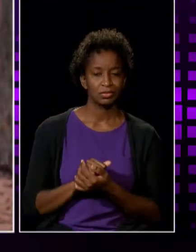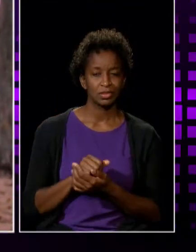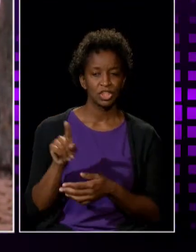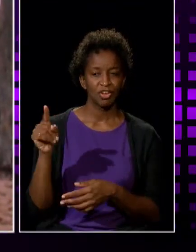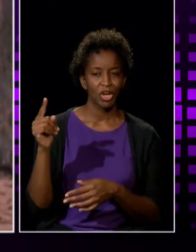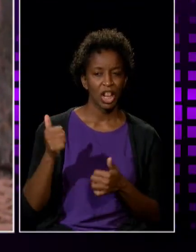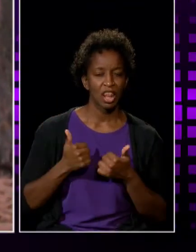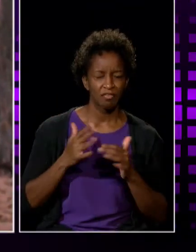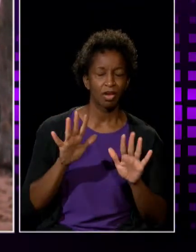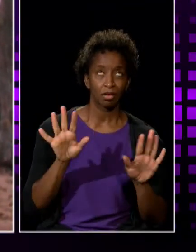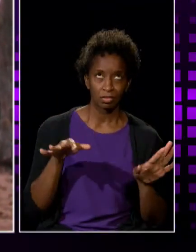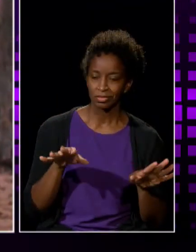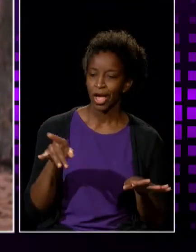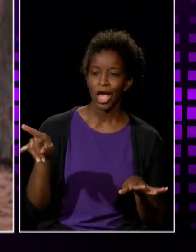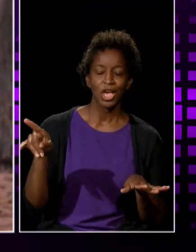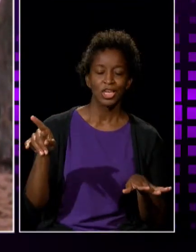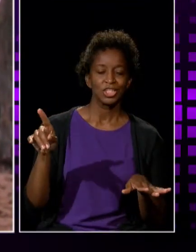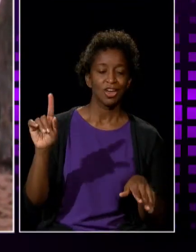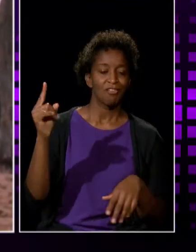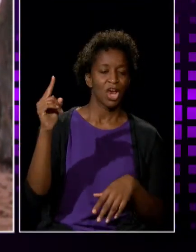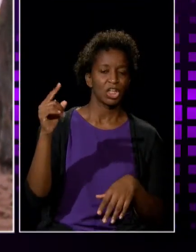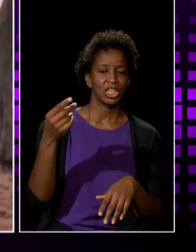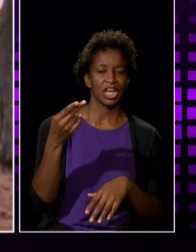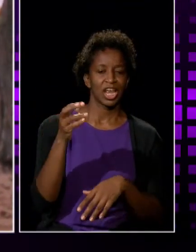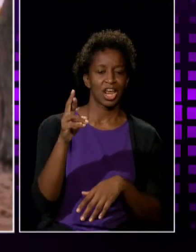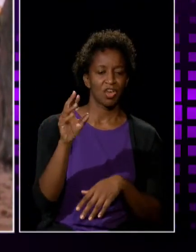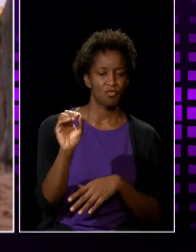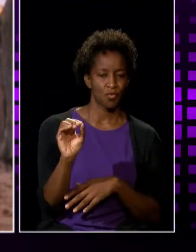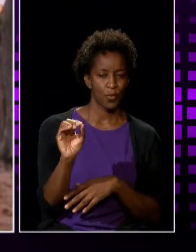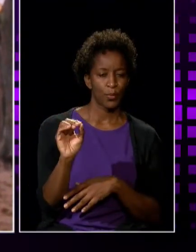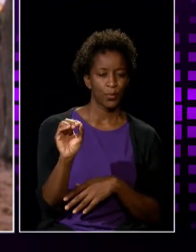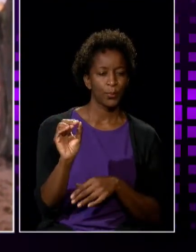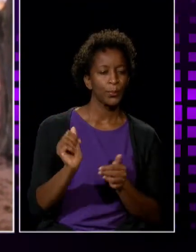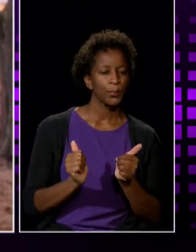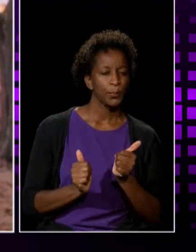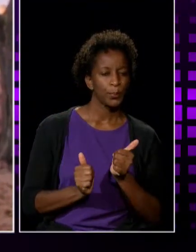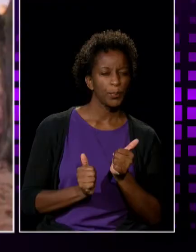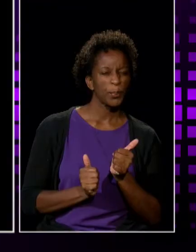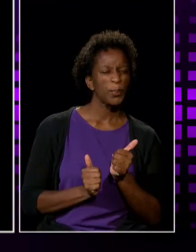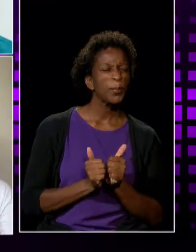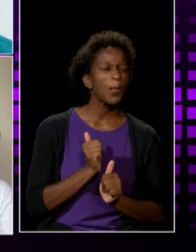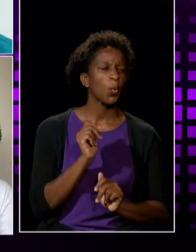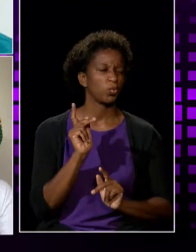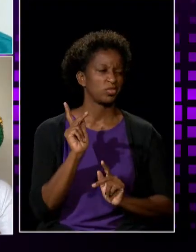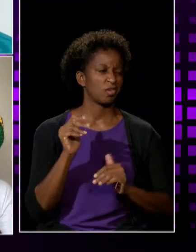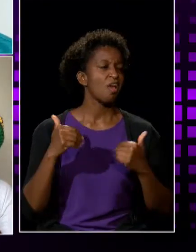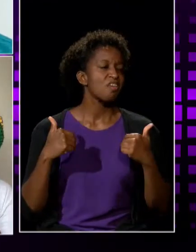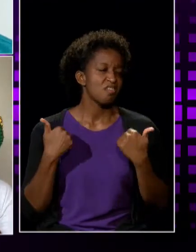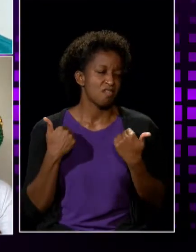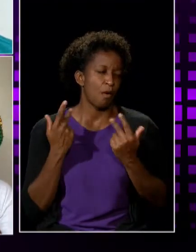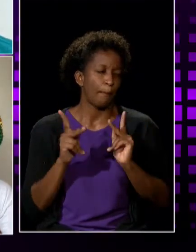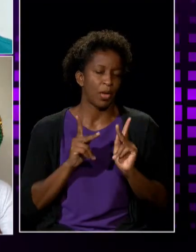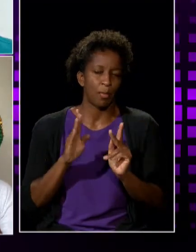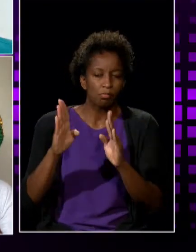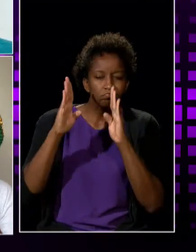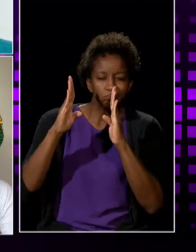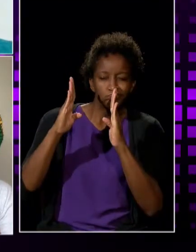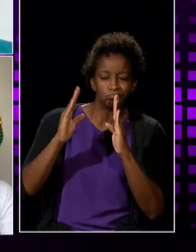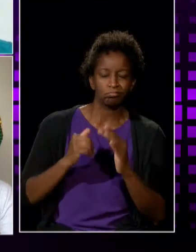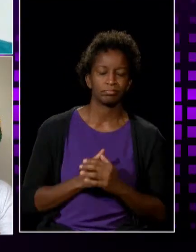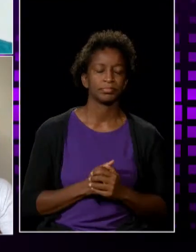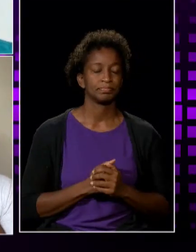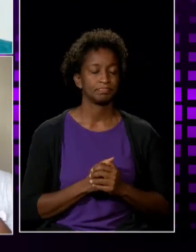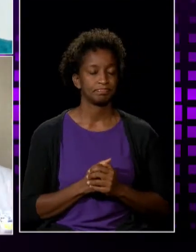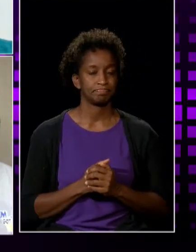the hero that most young people would study. So we are all